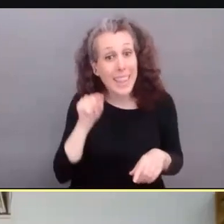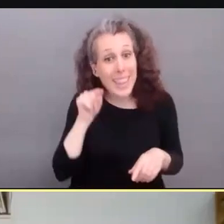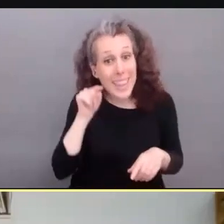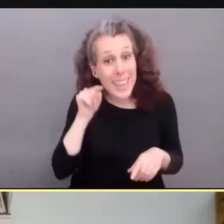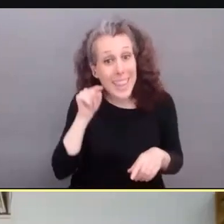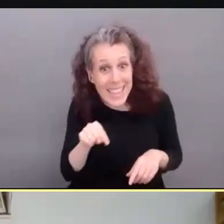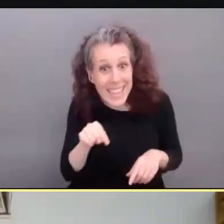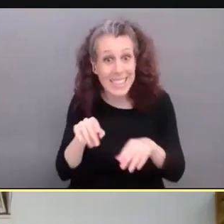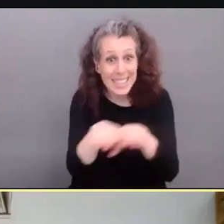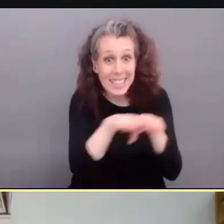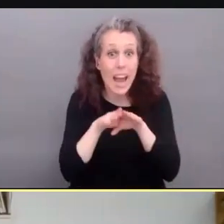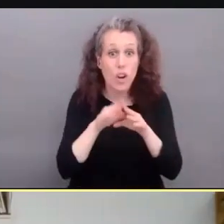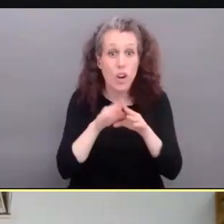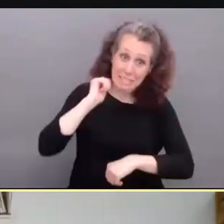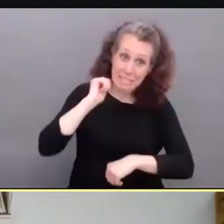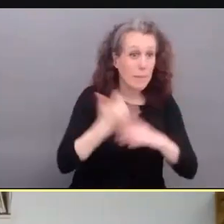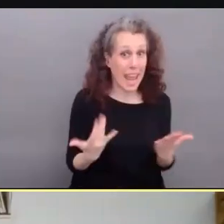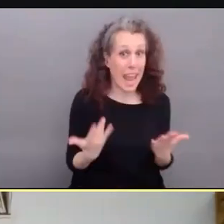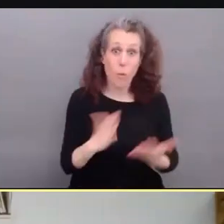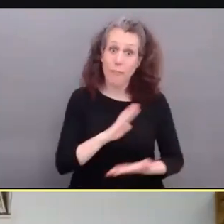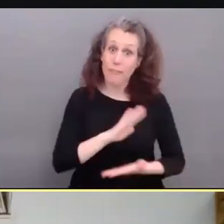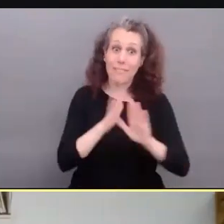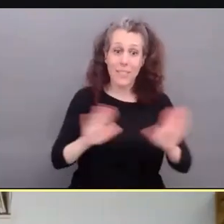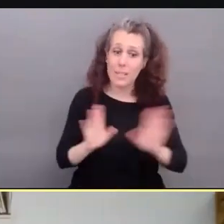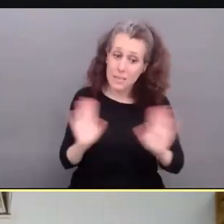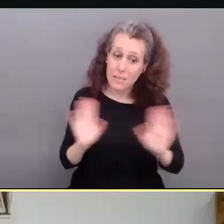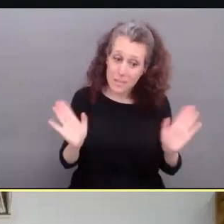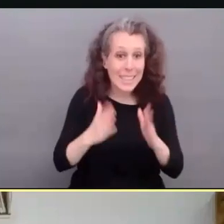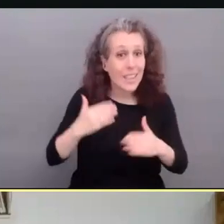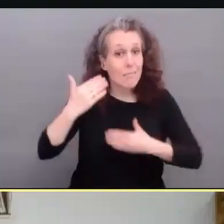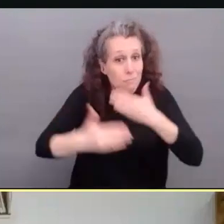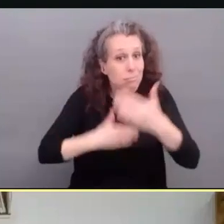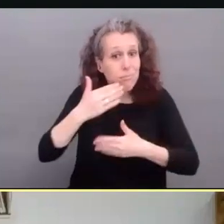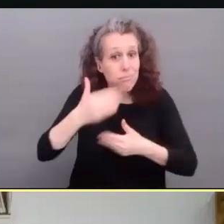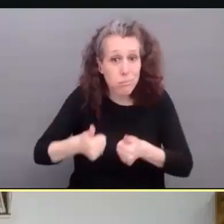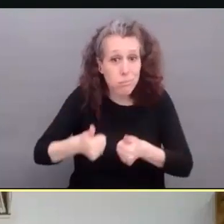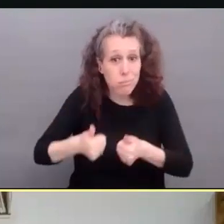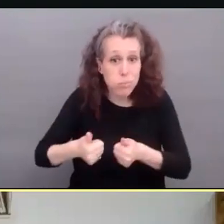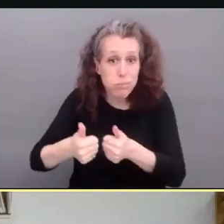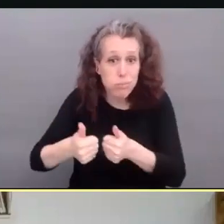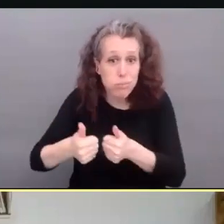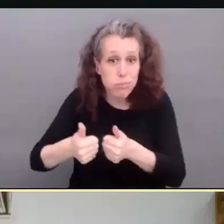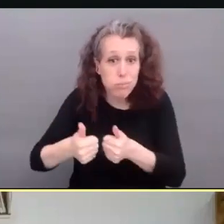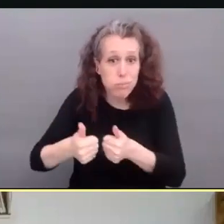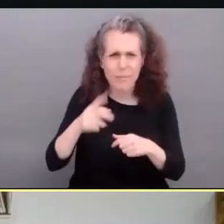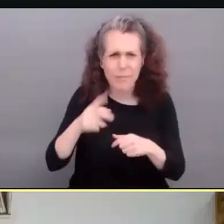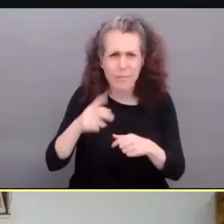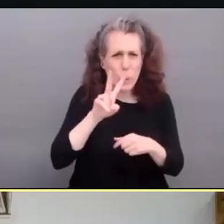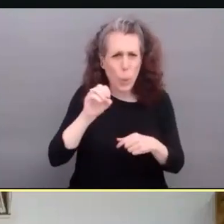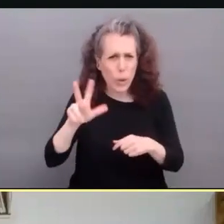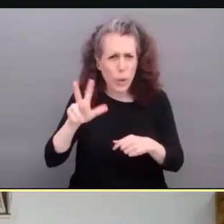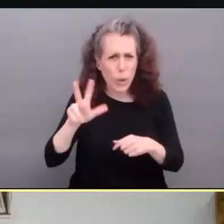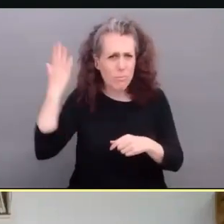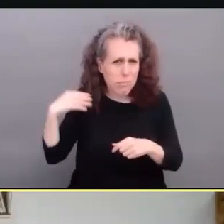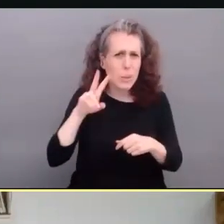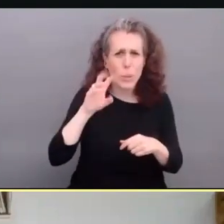basis. Again, Emma mentioned that it started back in 2003. She mentioned 2006. We